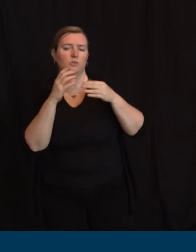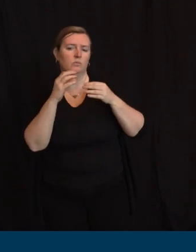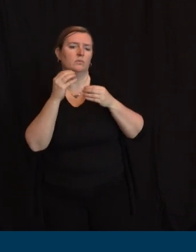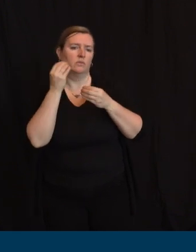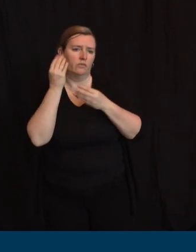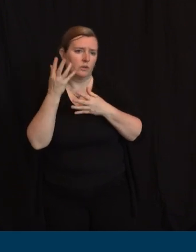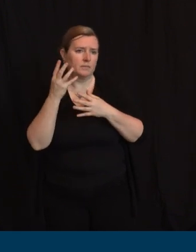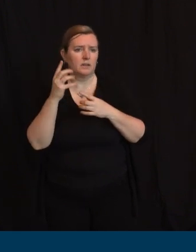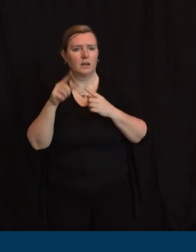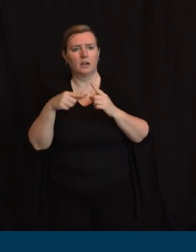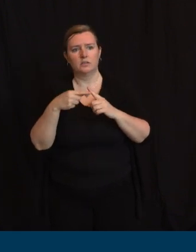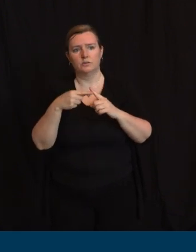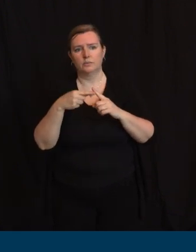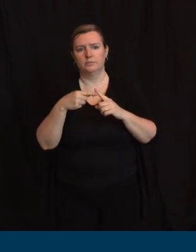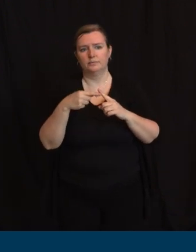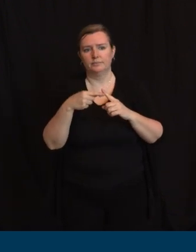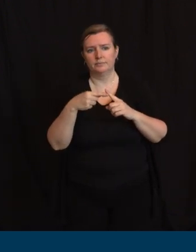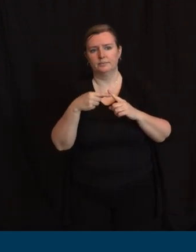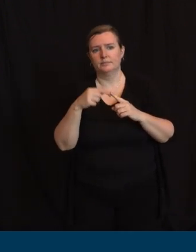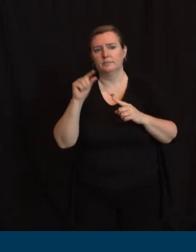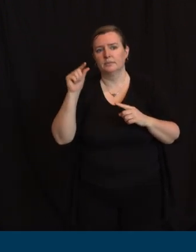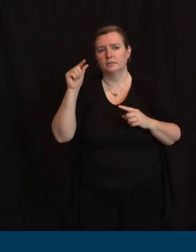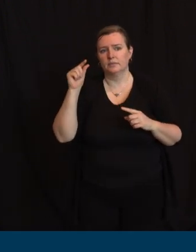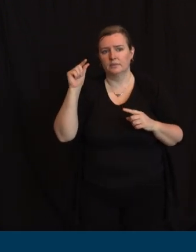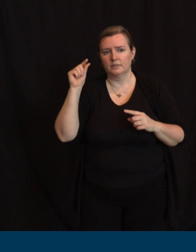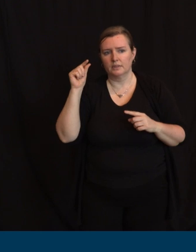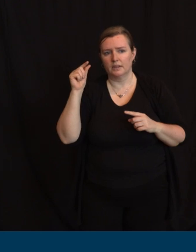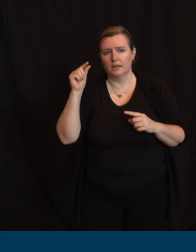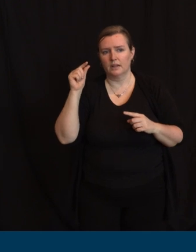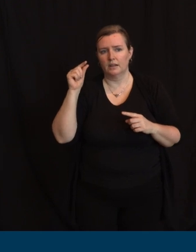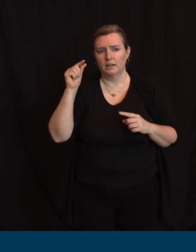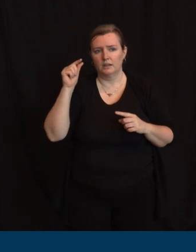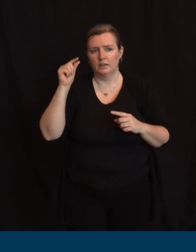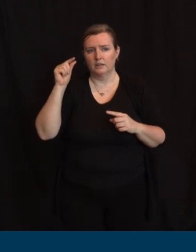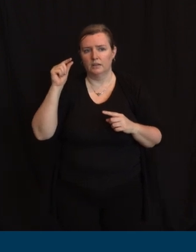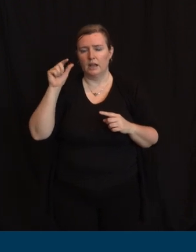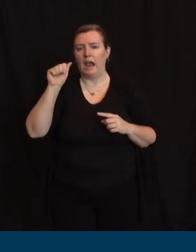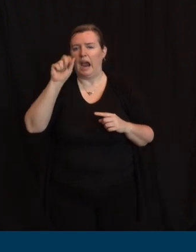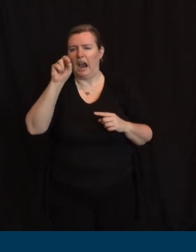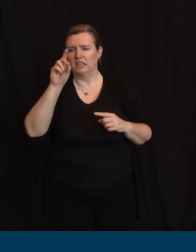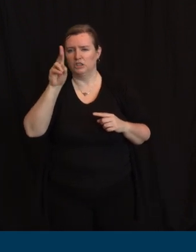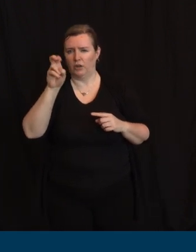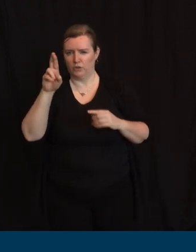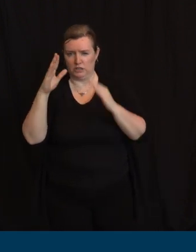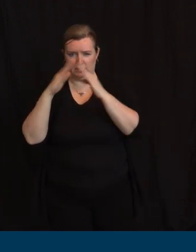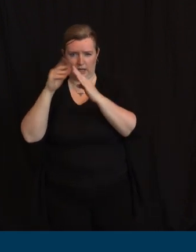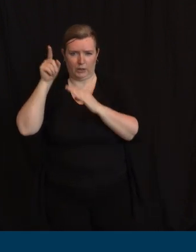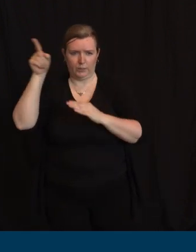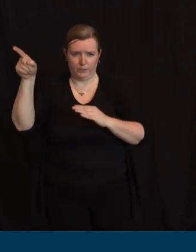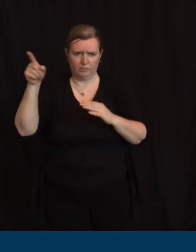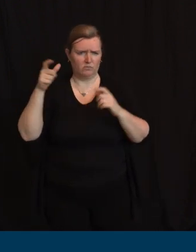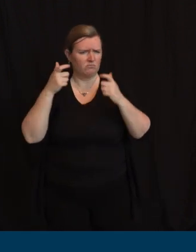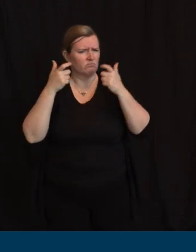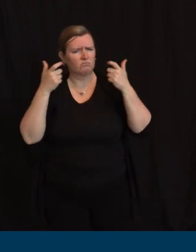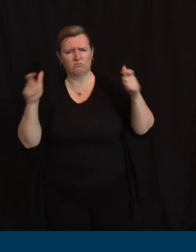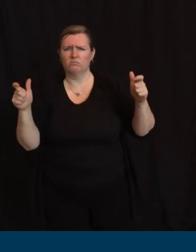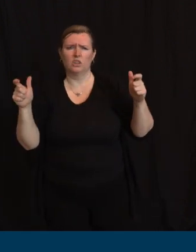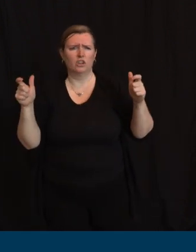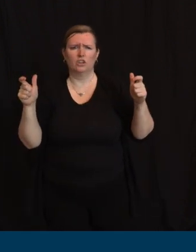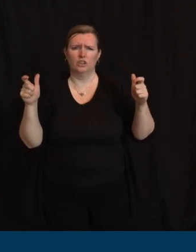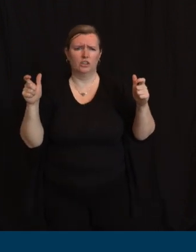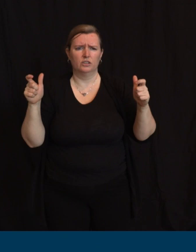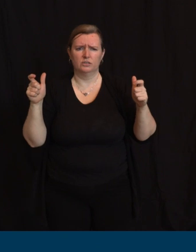facility. The Andover facility is the largest long-term care facility in the state. They're licensed